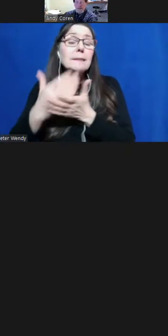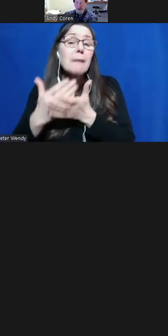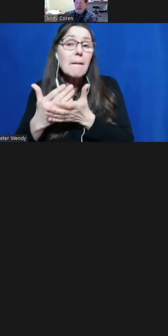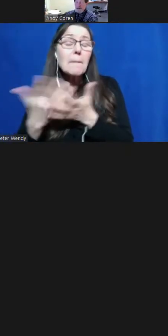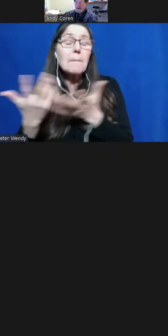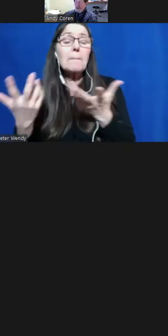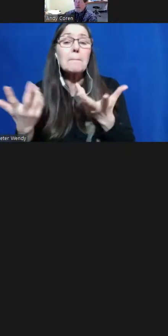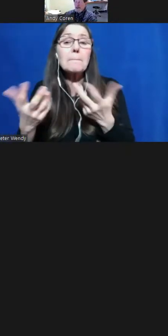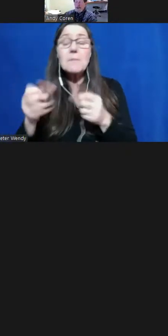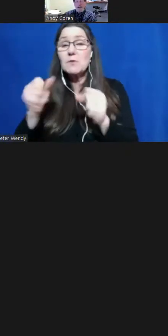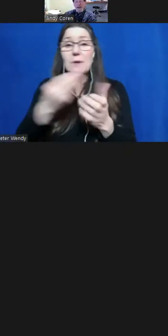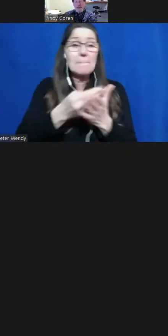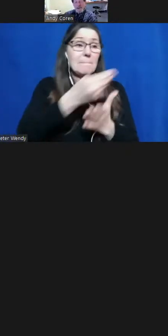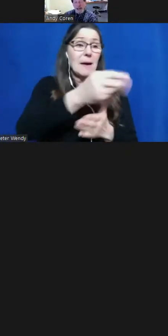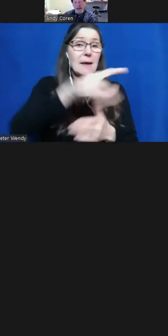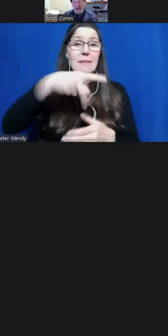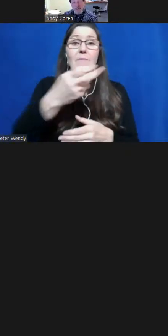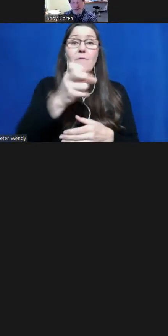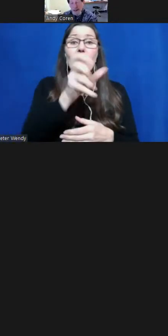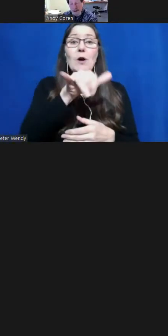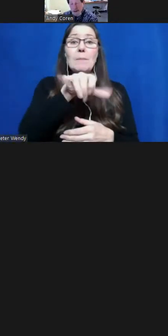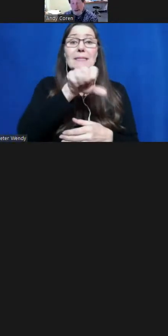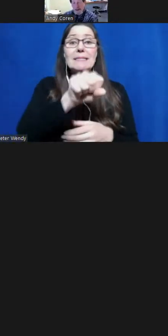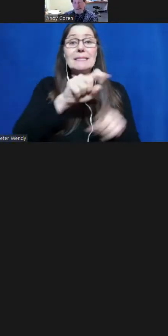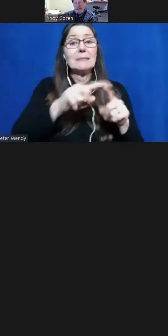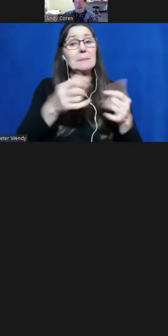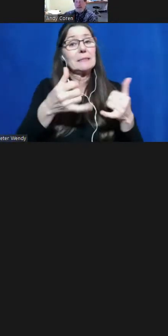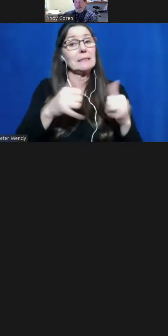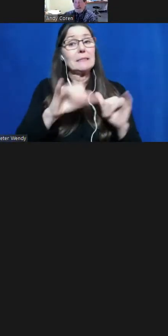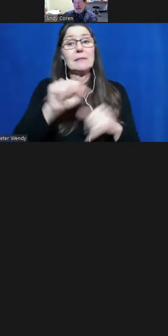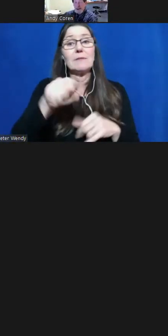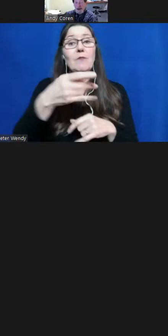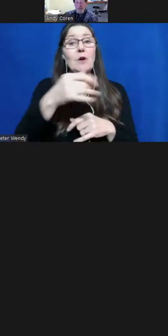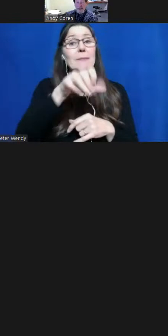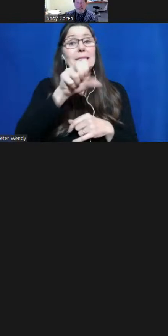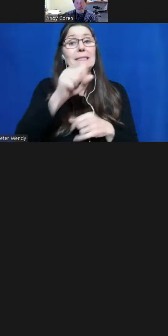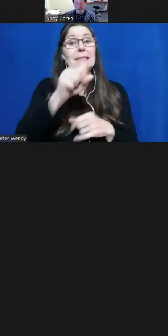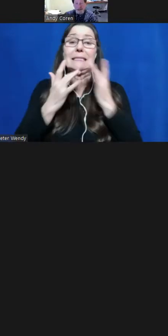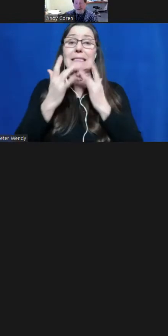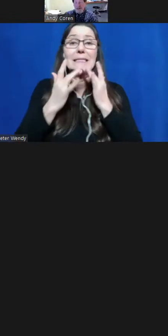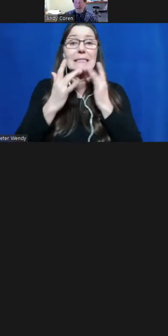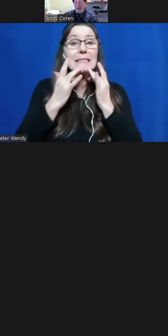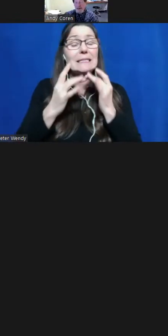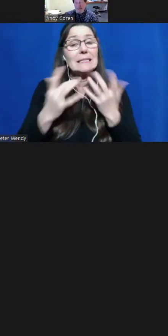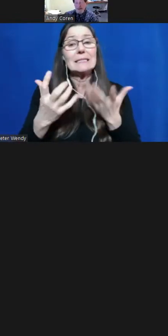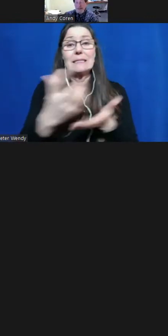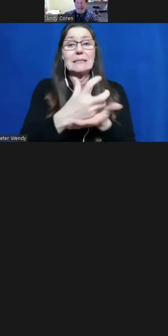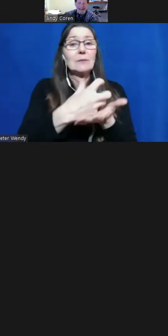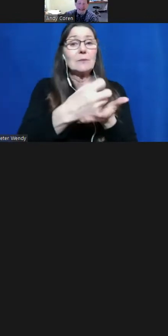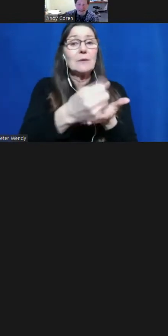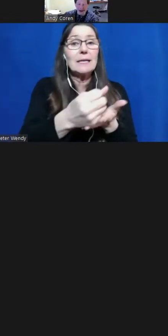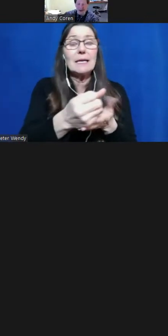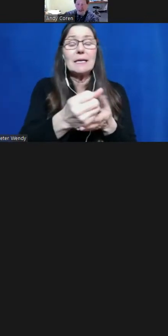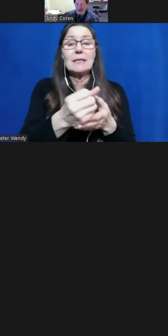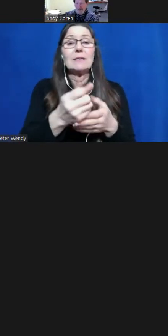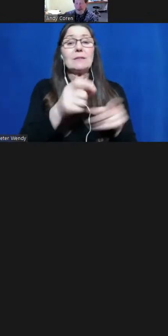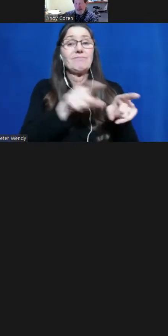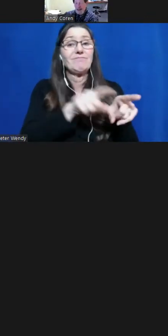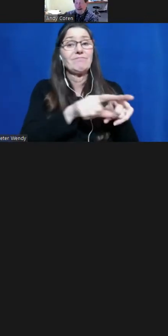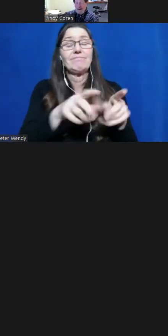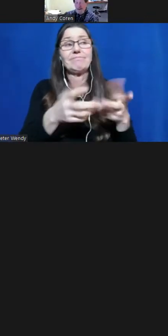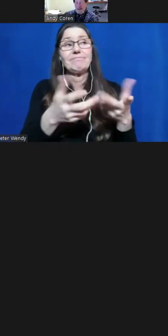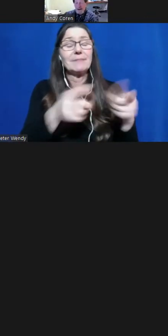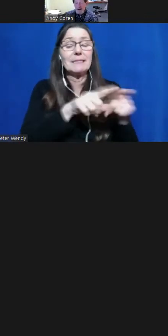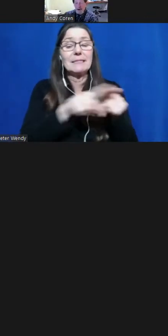buy them at pharmacies, although they're scarce supply there, as as we were talking about the treatments, probably a little less scarce there, but